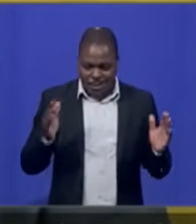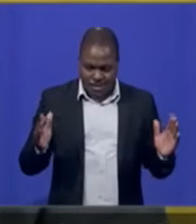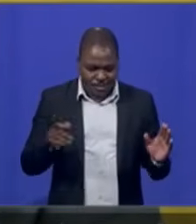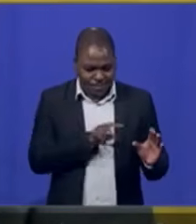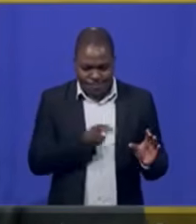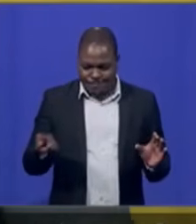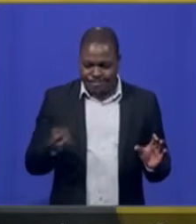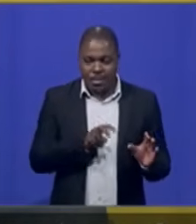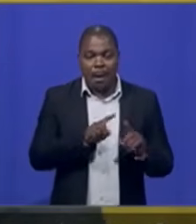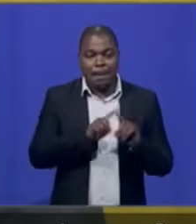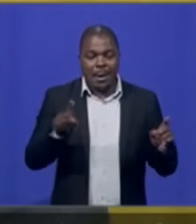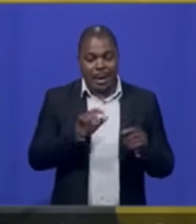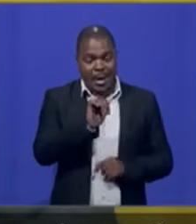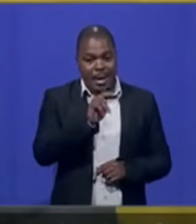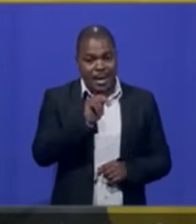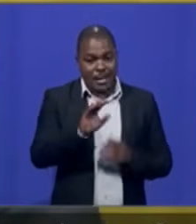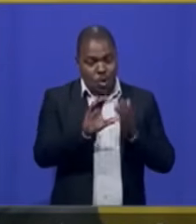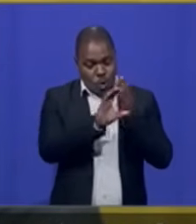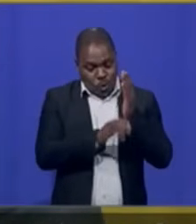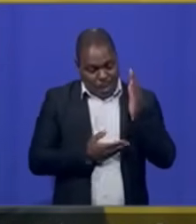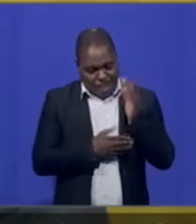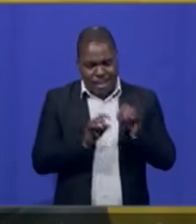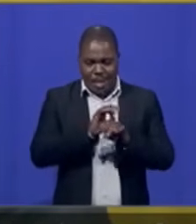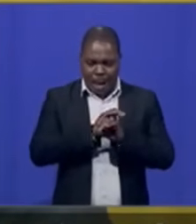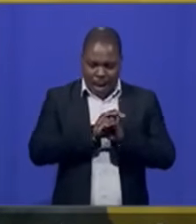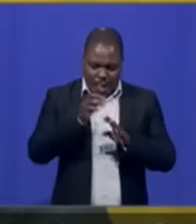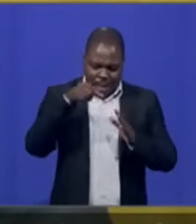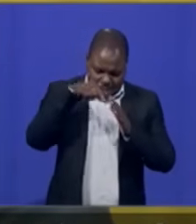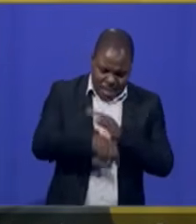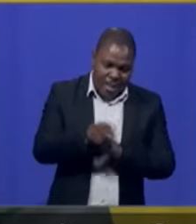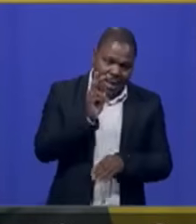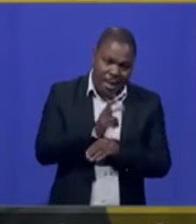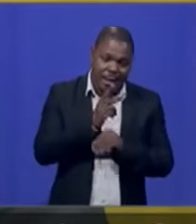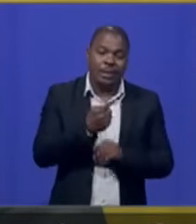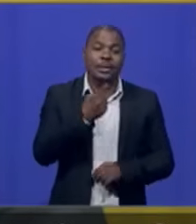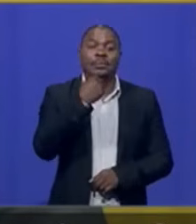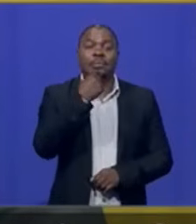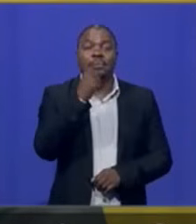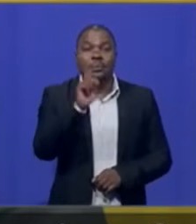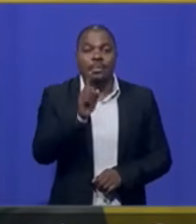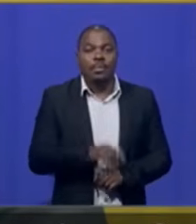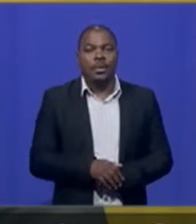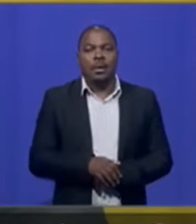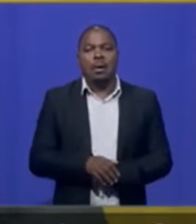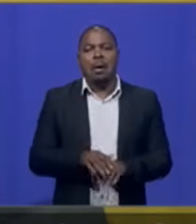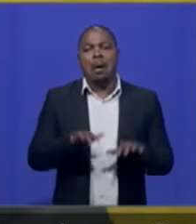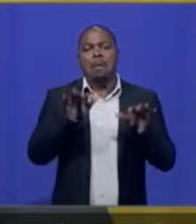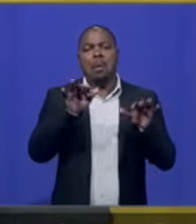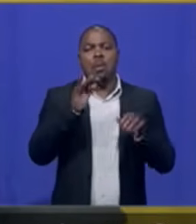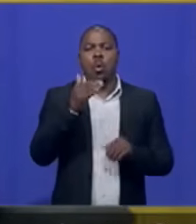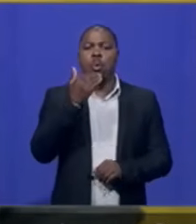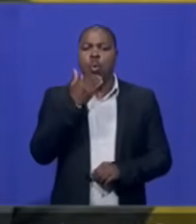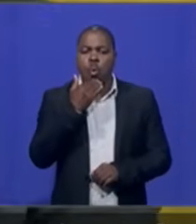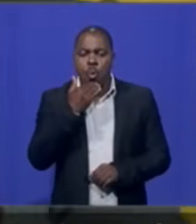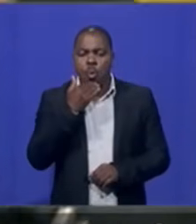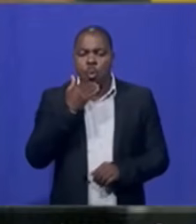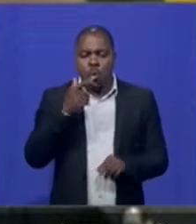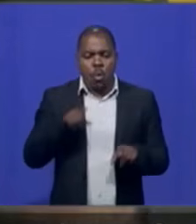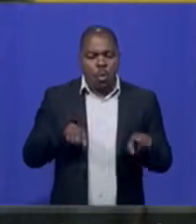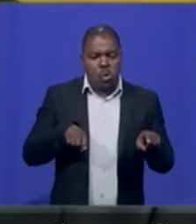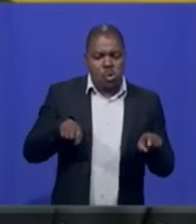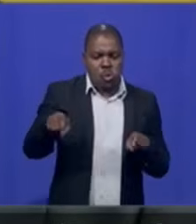But the constitution of the ANC goes further and says that all those who stand for an election